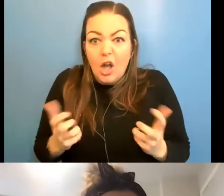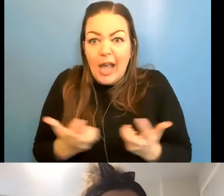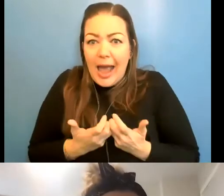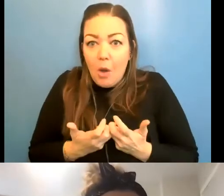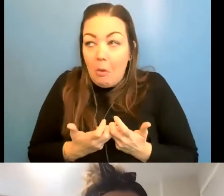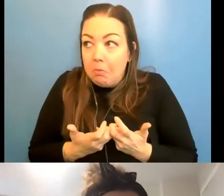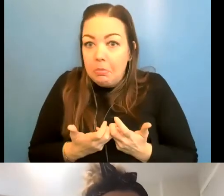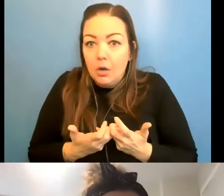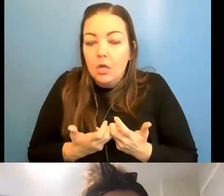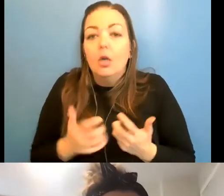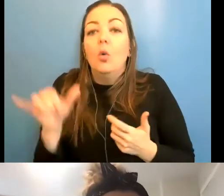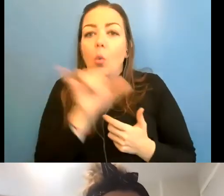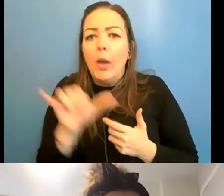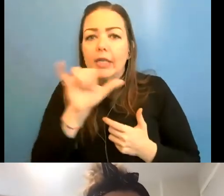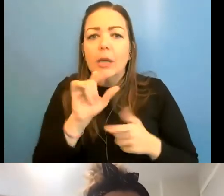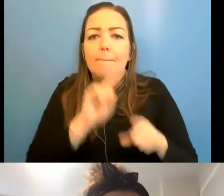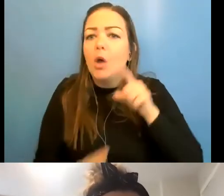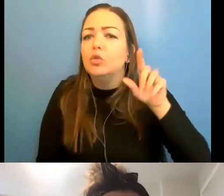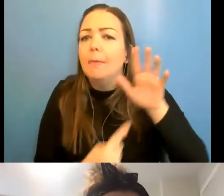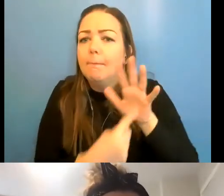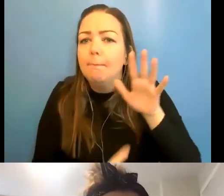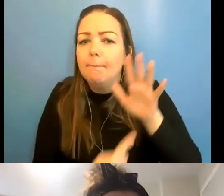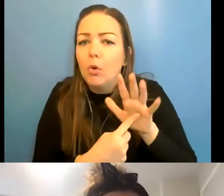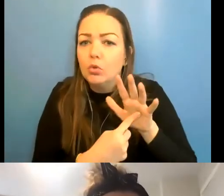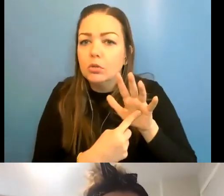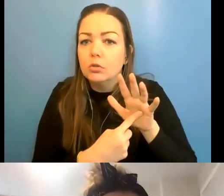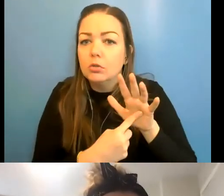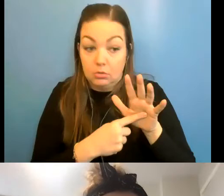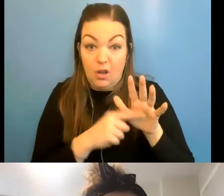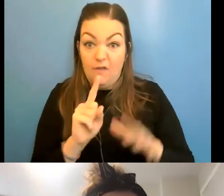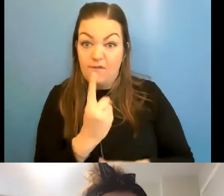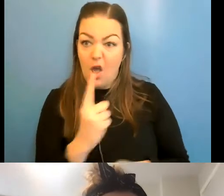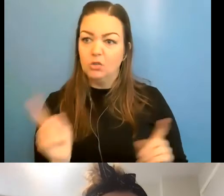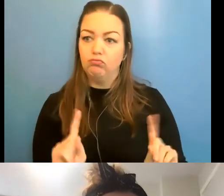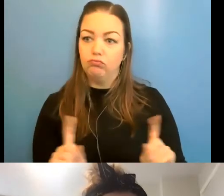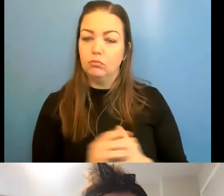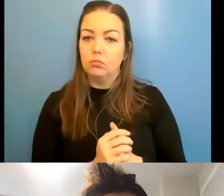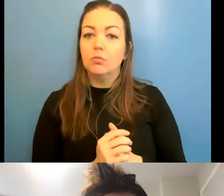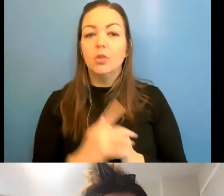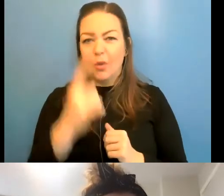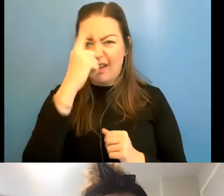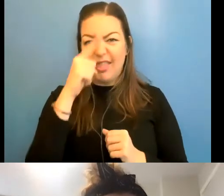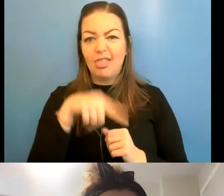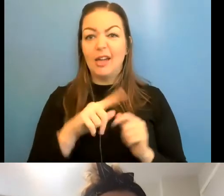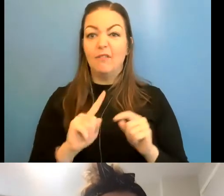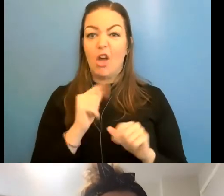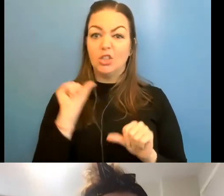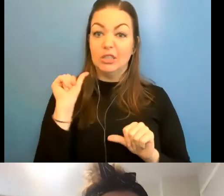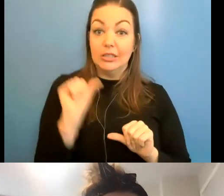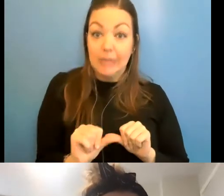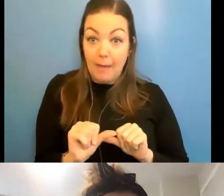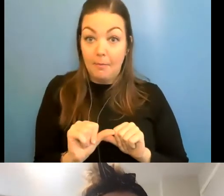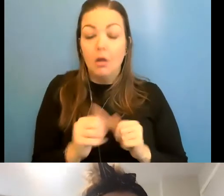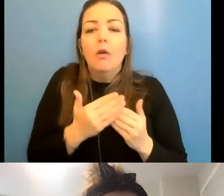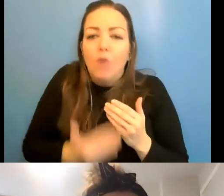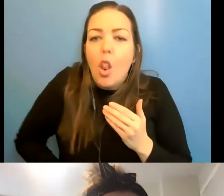are that we can start to think about. So yeah, I guess just going out that step further in the big picture.